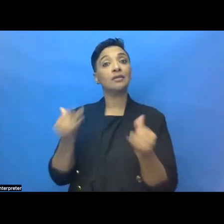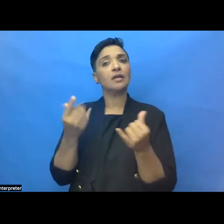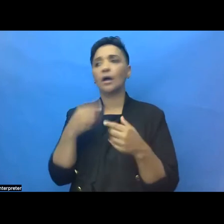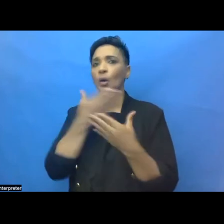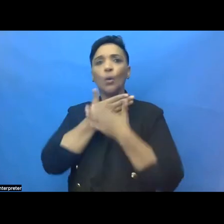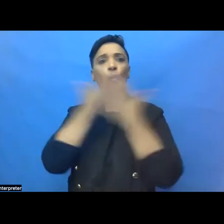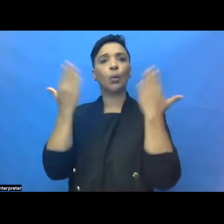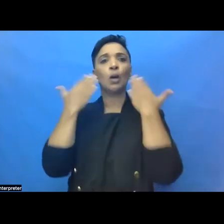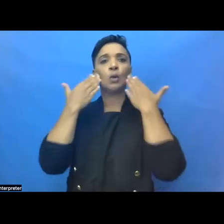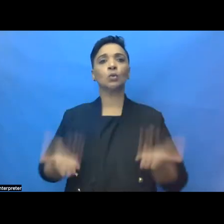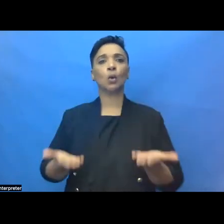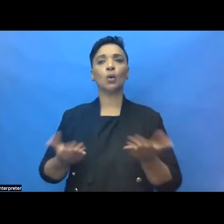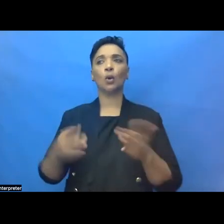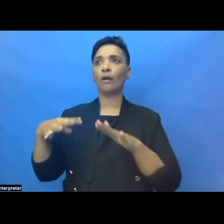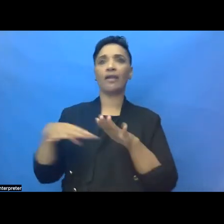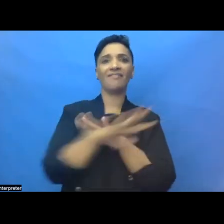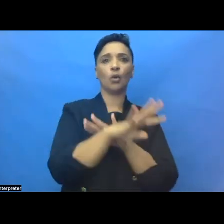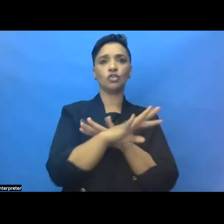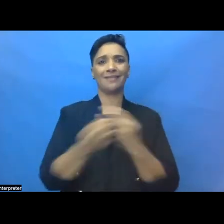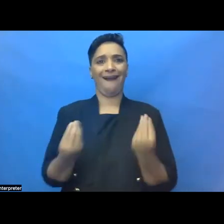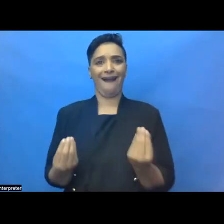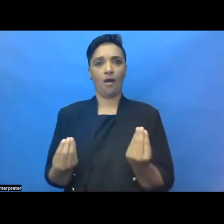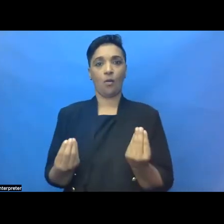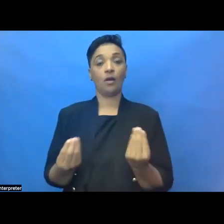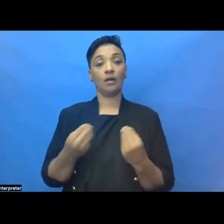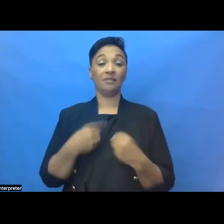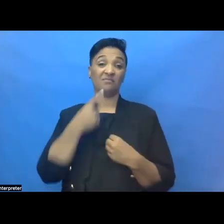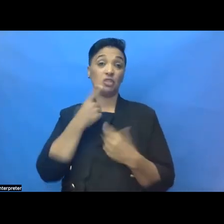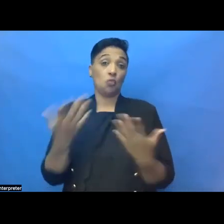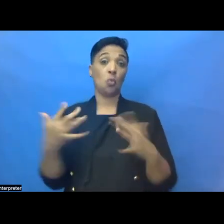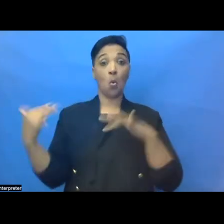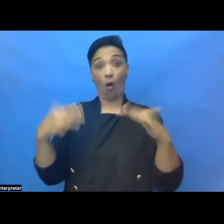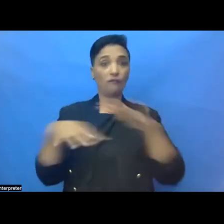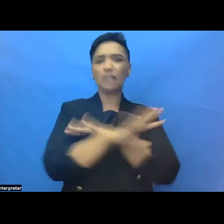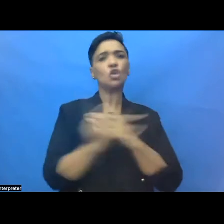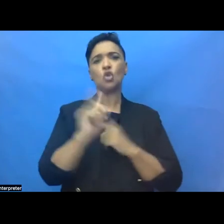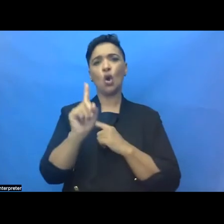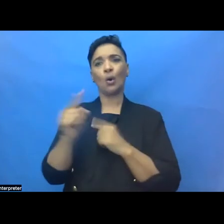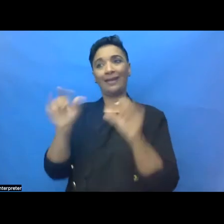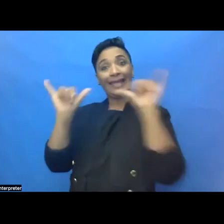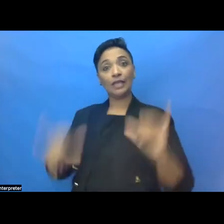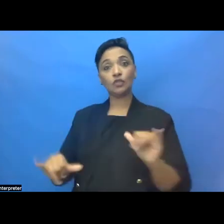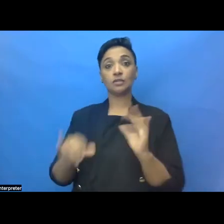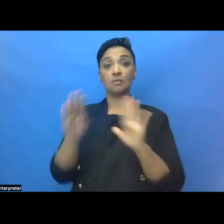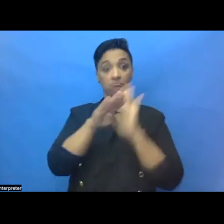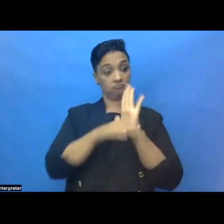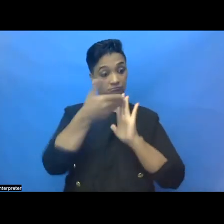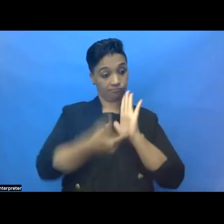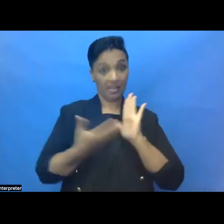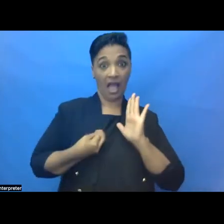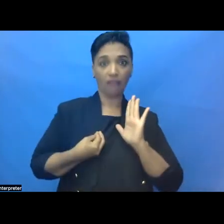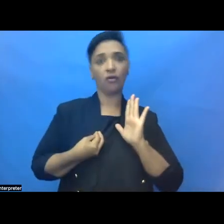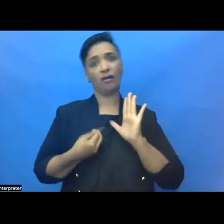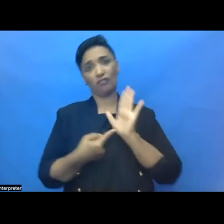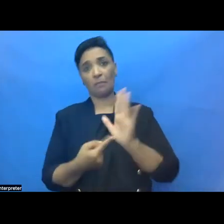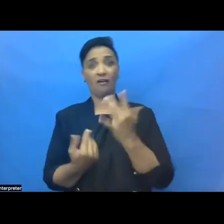for evacuation. And I mean not only war evacuation, I mean just generally institutions did not have plans, for example, for fire or